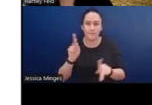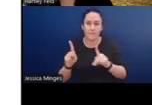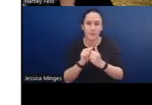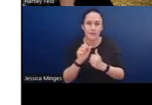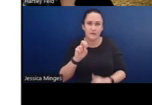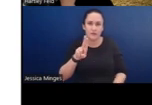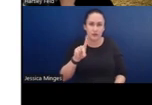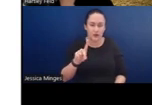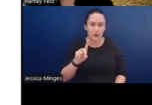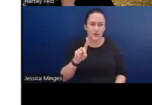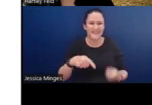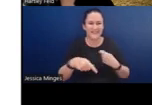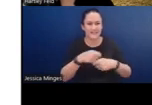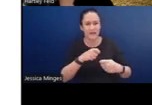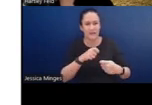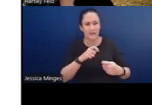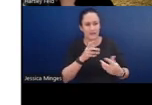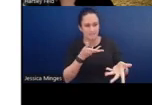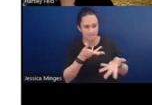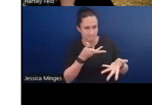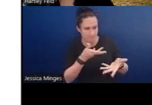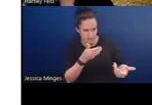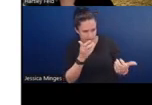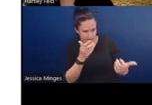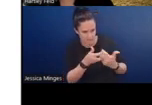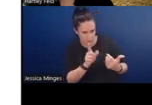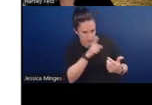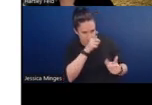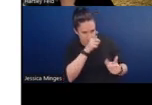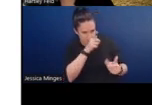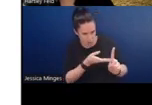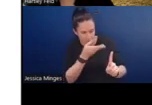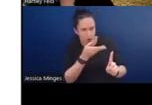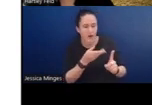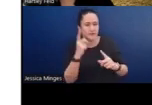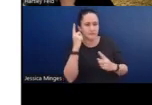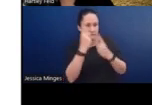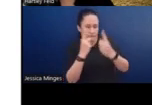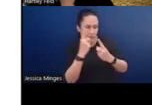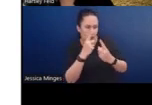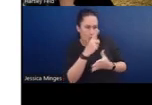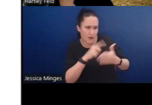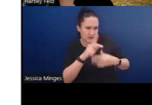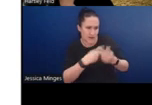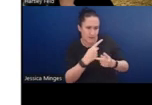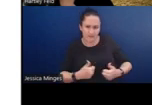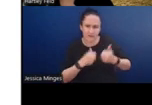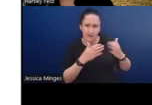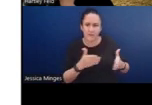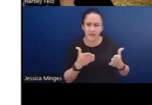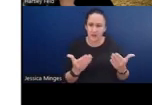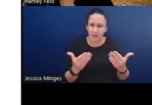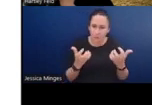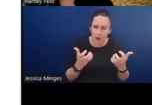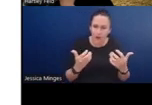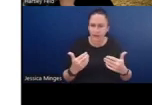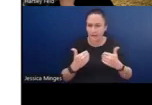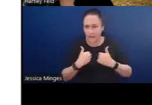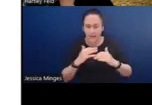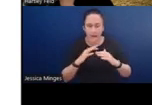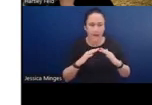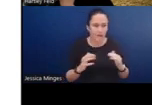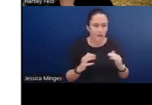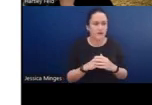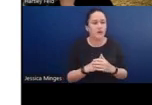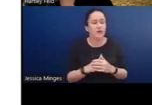than meet them where they are and decide what kind of pregnancy or reproductive life plan they want to have. And so we want to just lean into